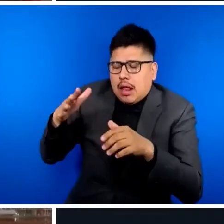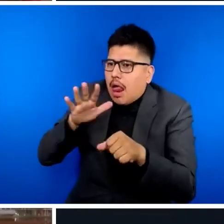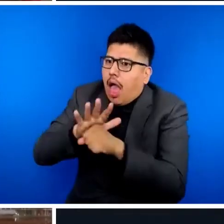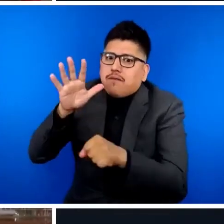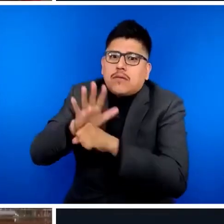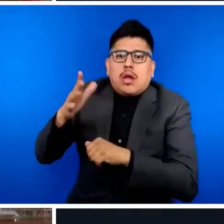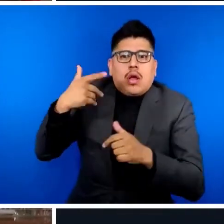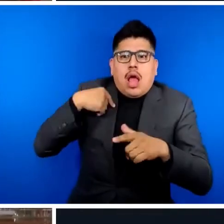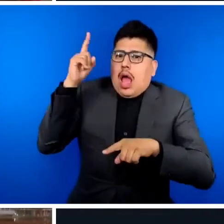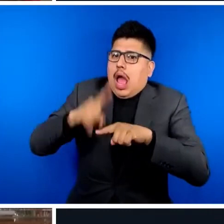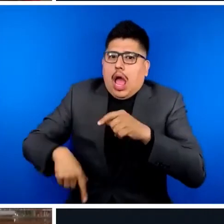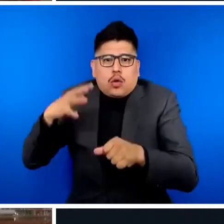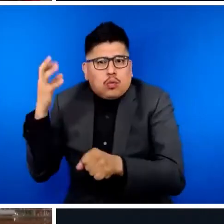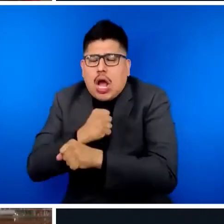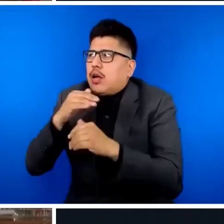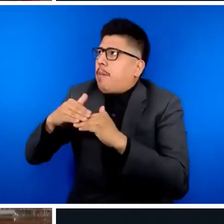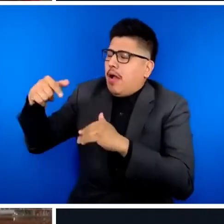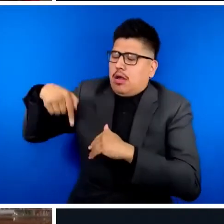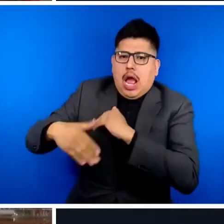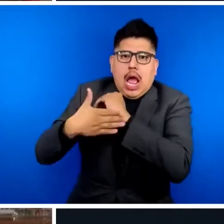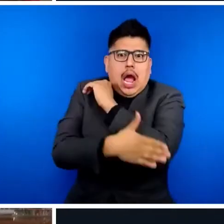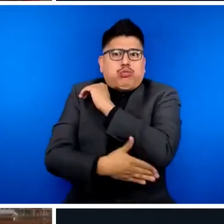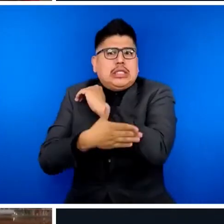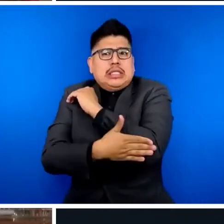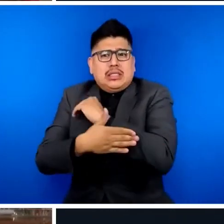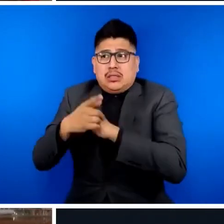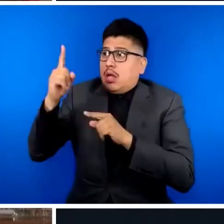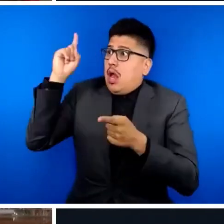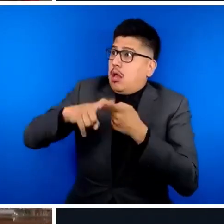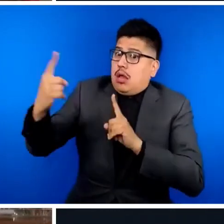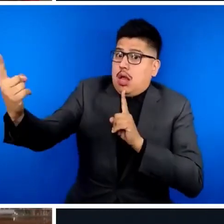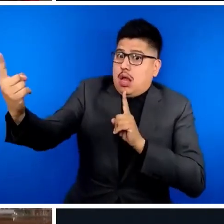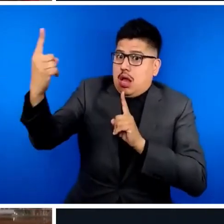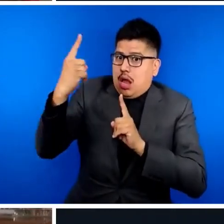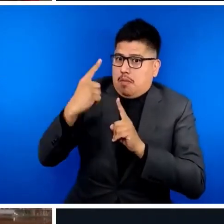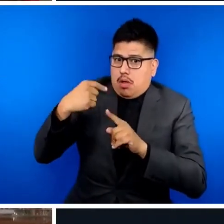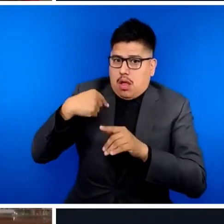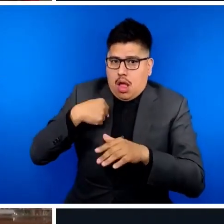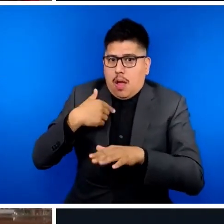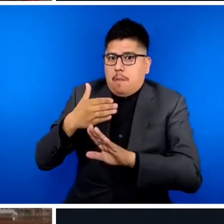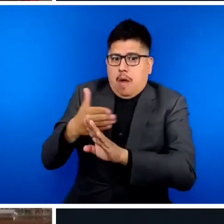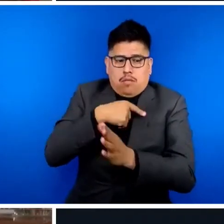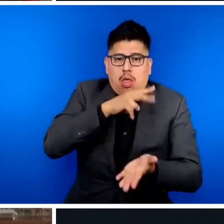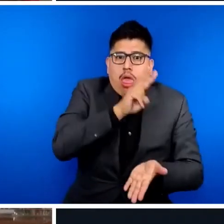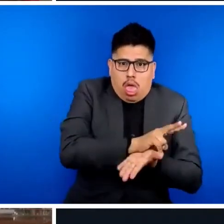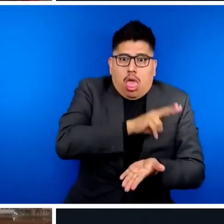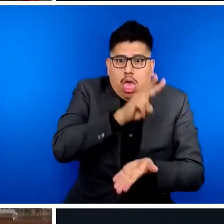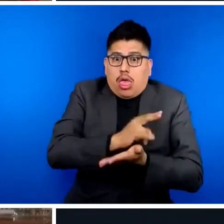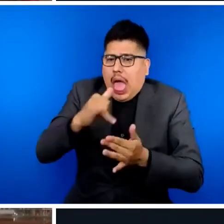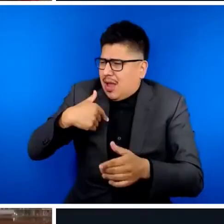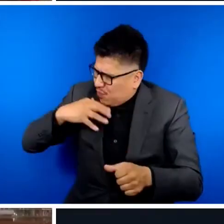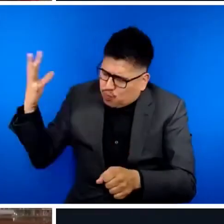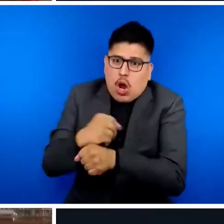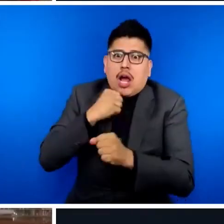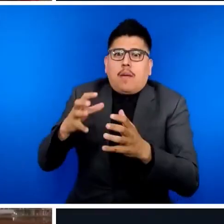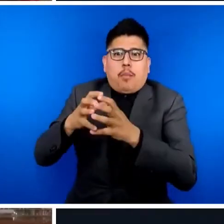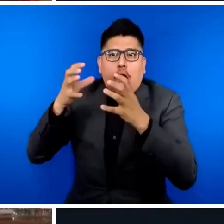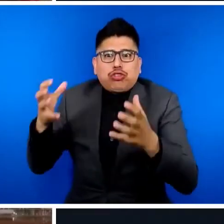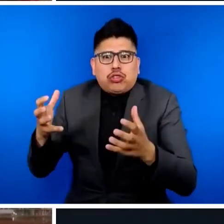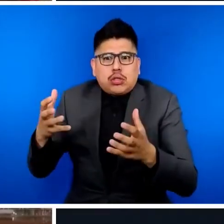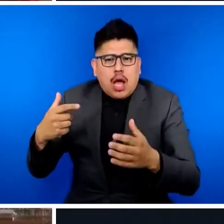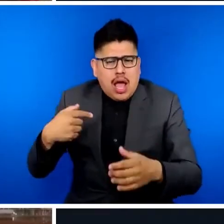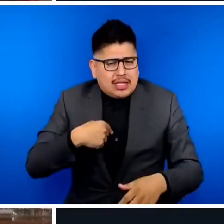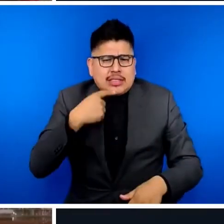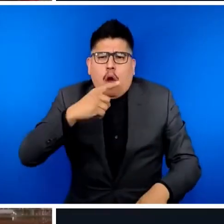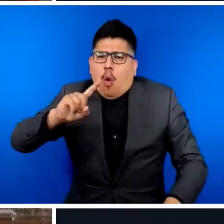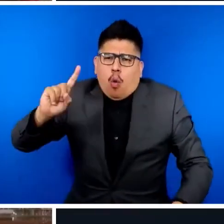our country. Until you came along, we're just always losing, but now we're winning too much. And I say, no, no,